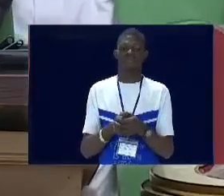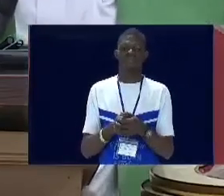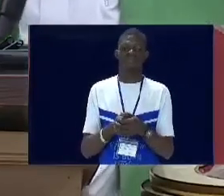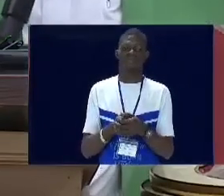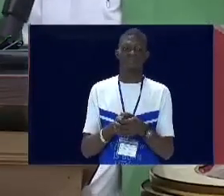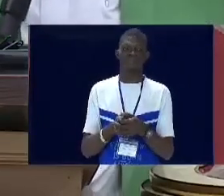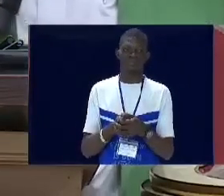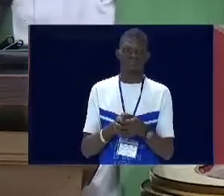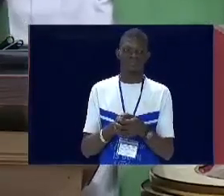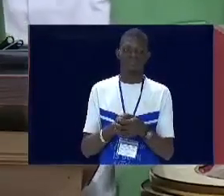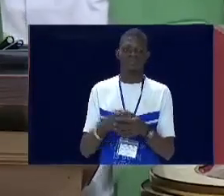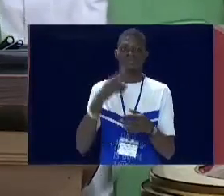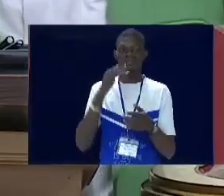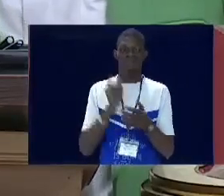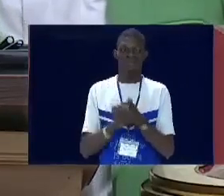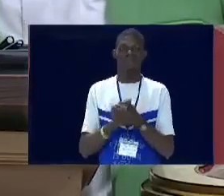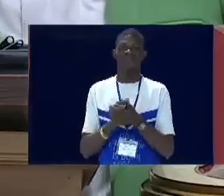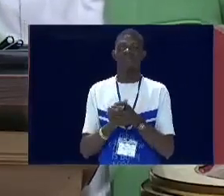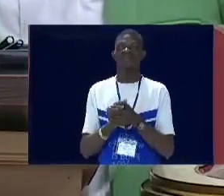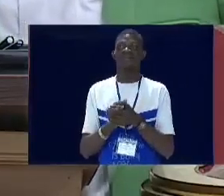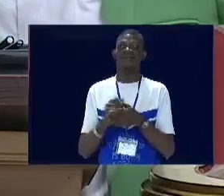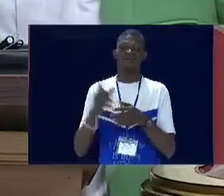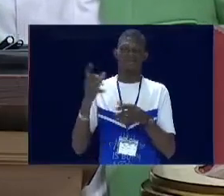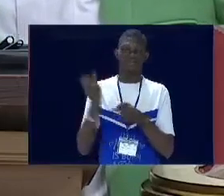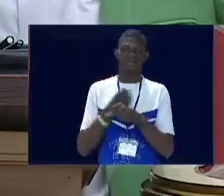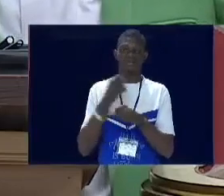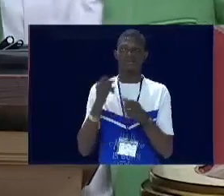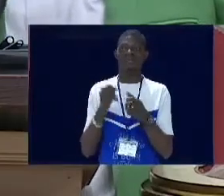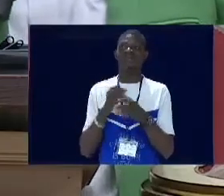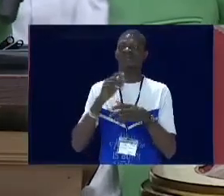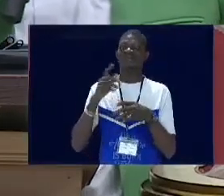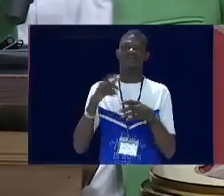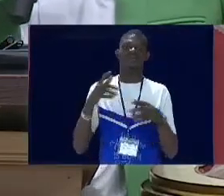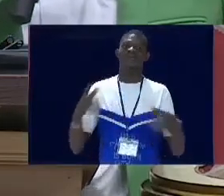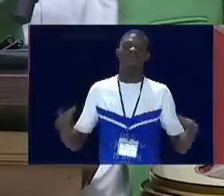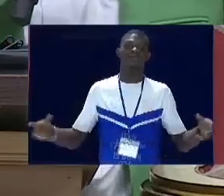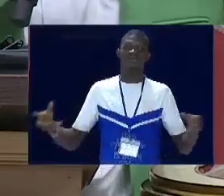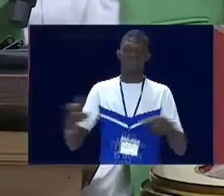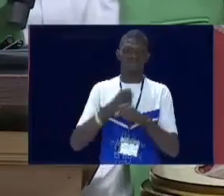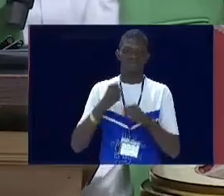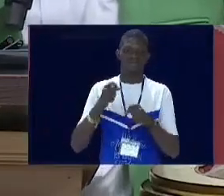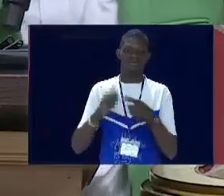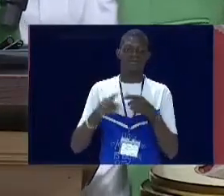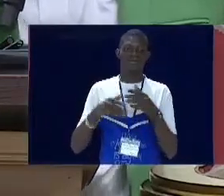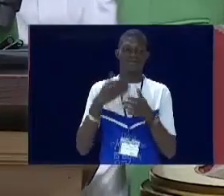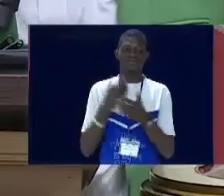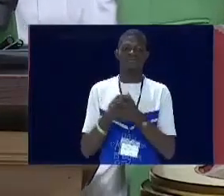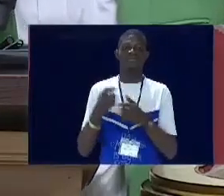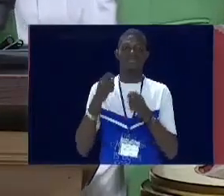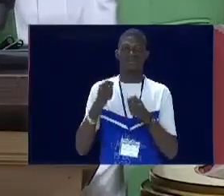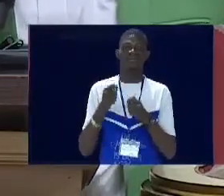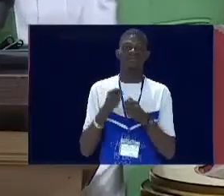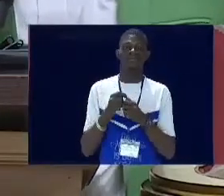As he grabbed one of the Agbadas,